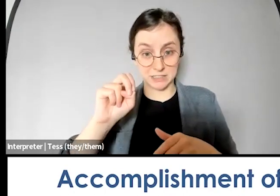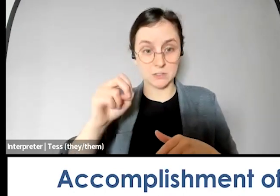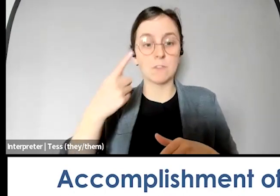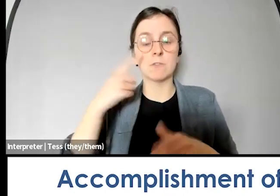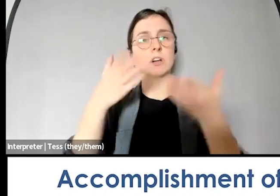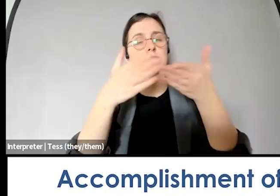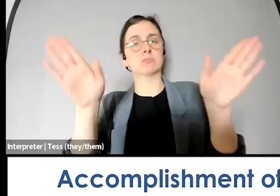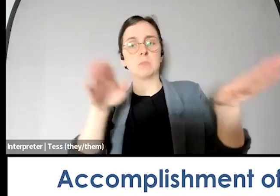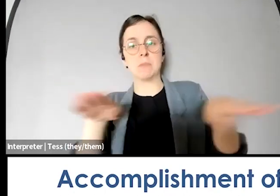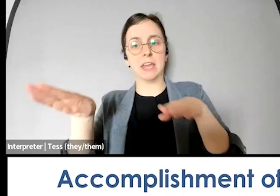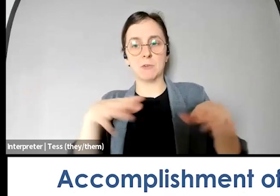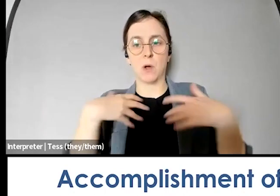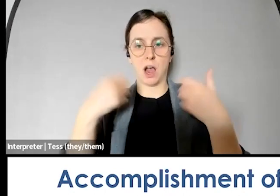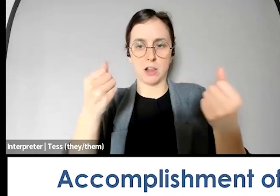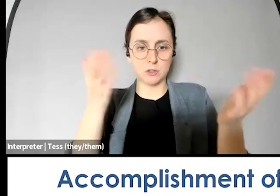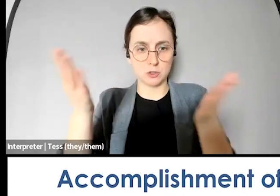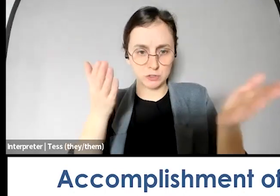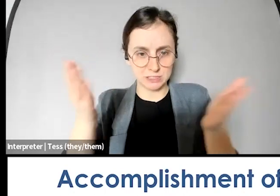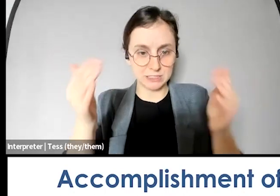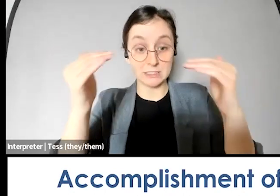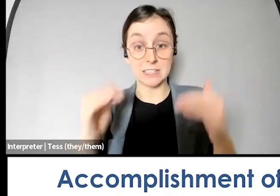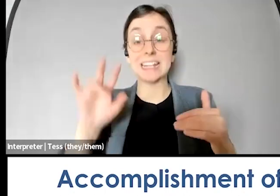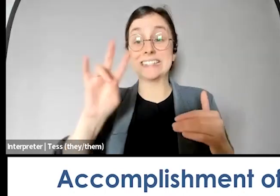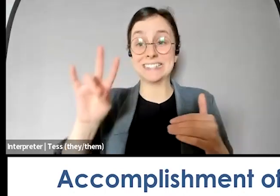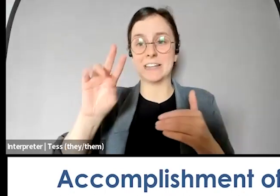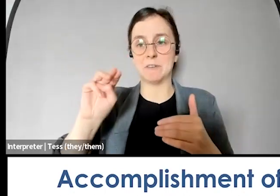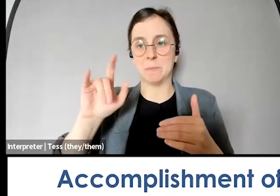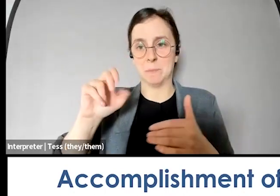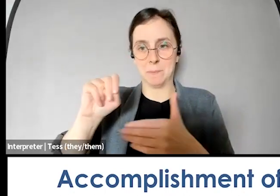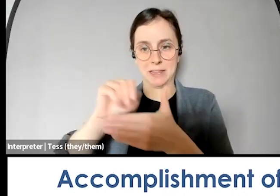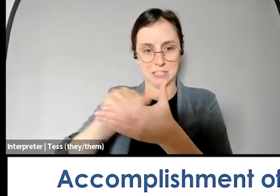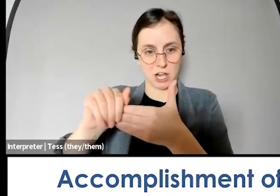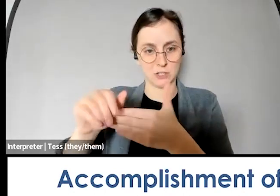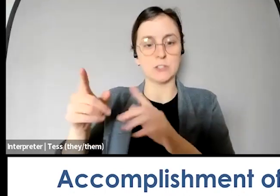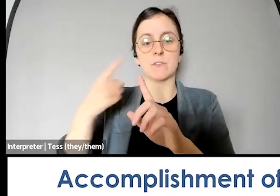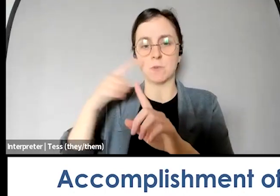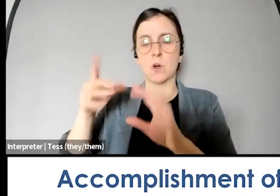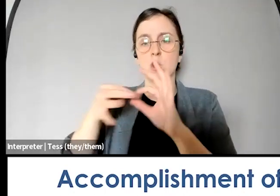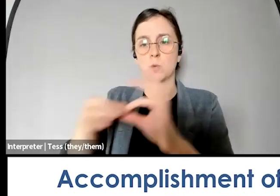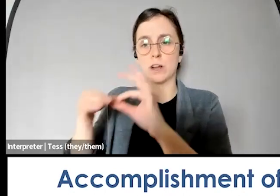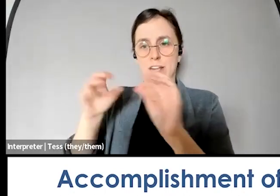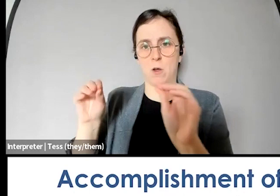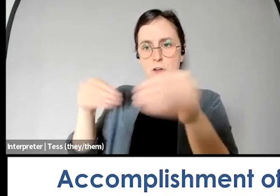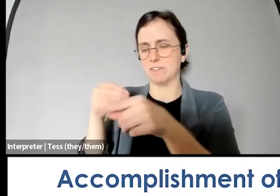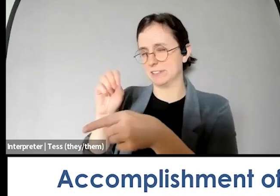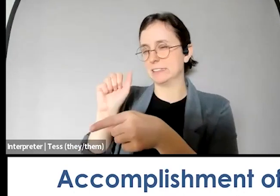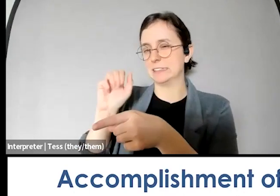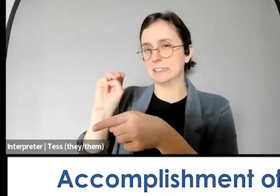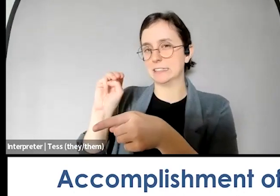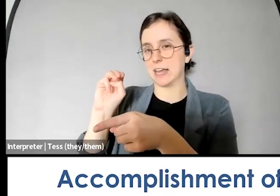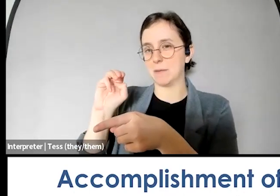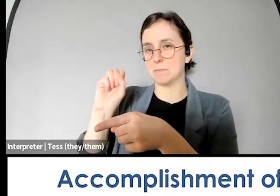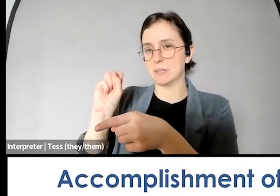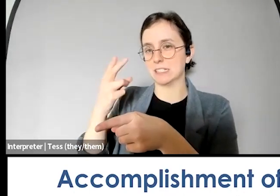then a coordinating office at SAMHSA. So those are things that were in last year's bill, and we're going to be fighting for in next year's